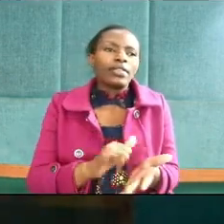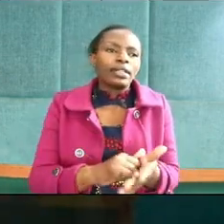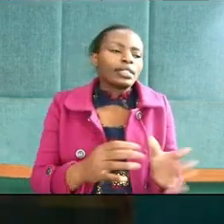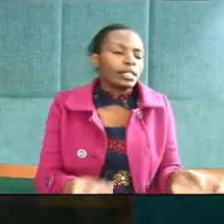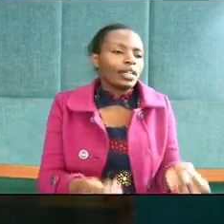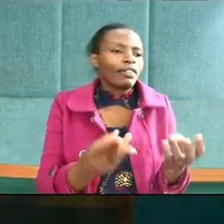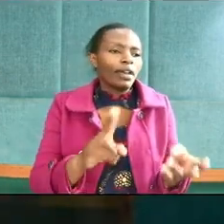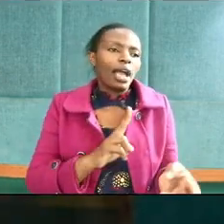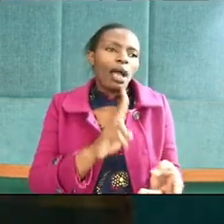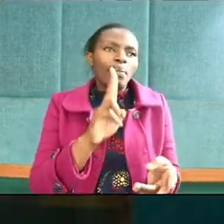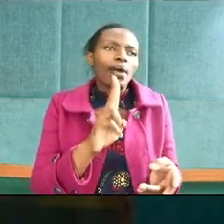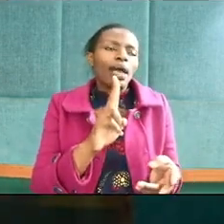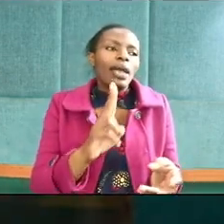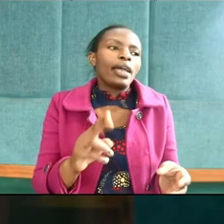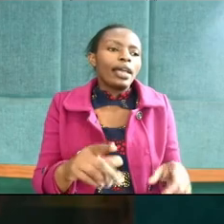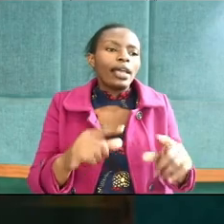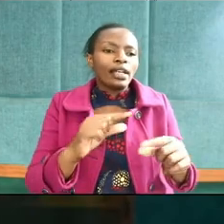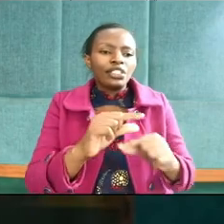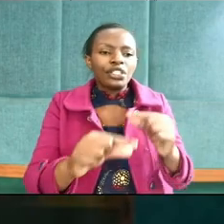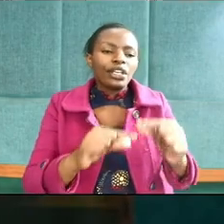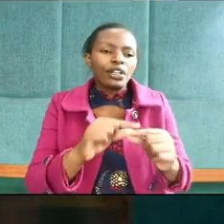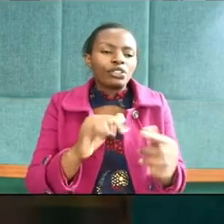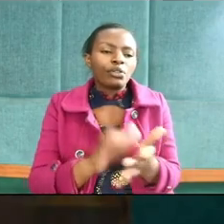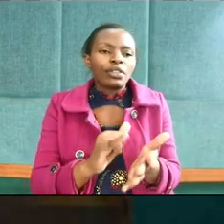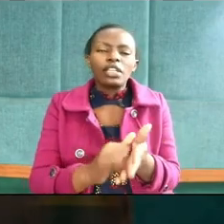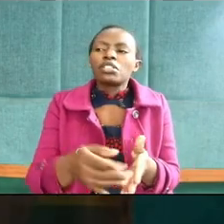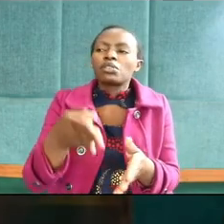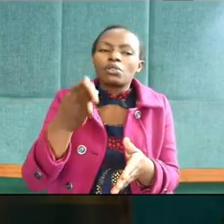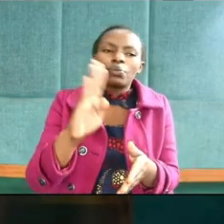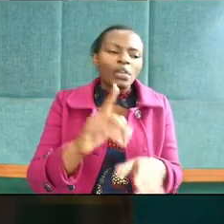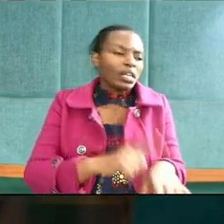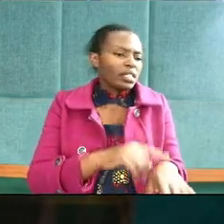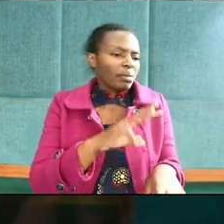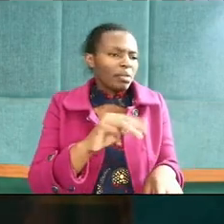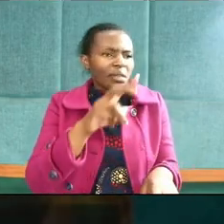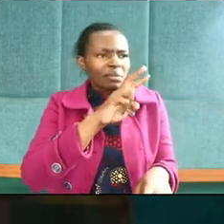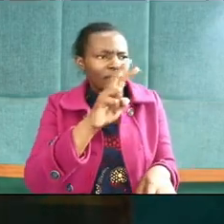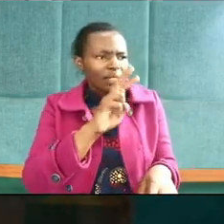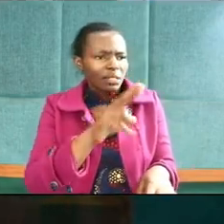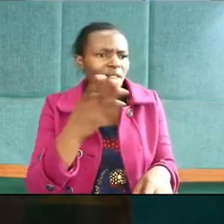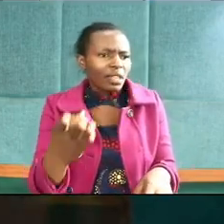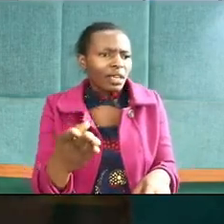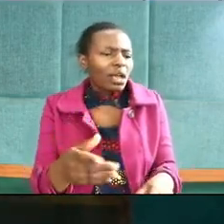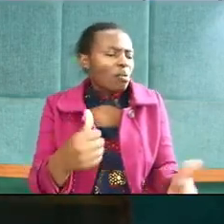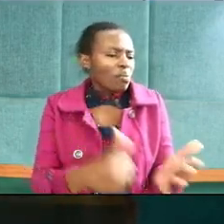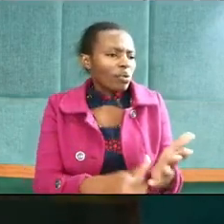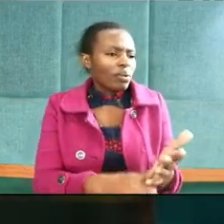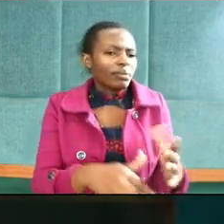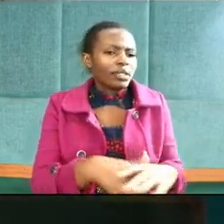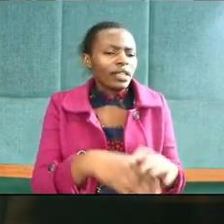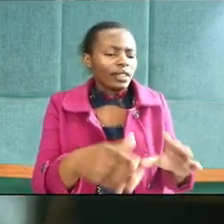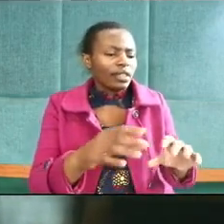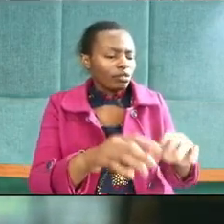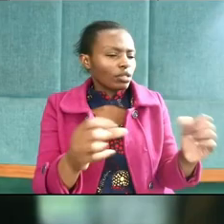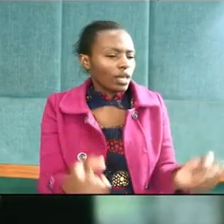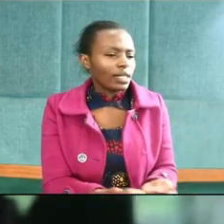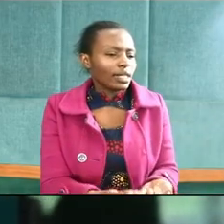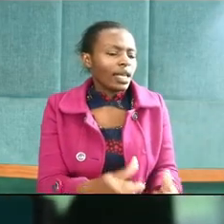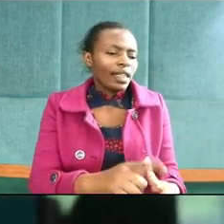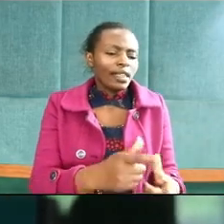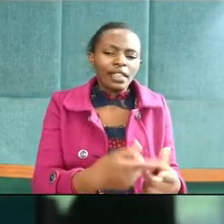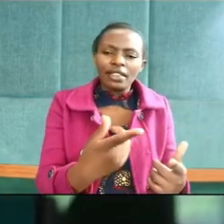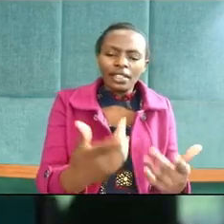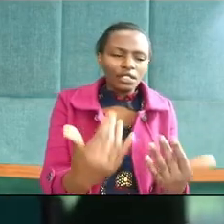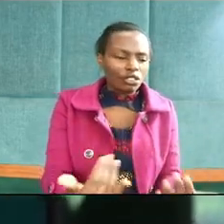different. When they see chaos and disaster in society, they are praying, God, help me raise